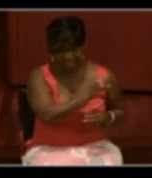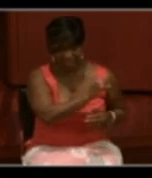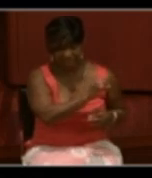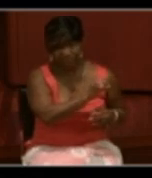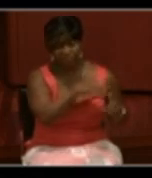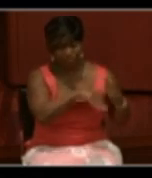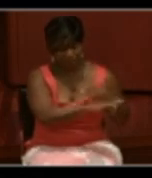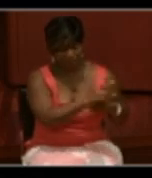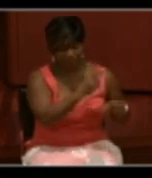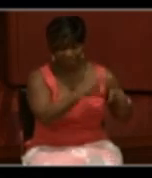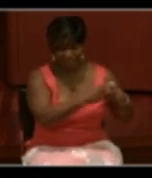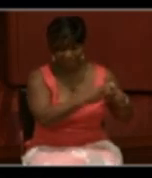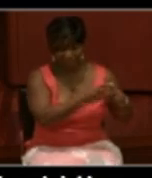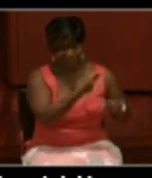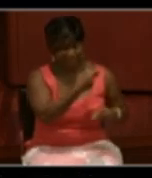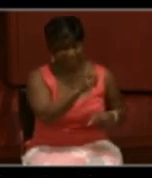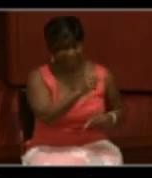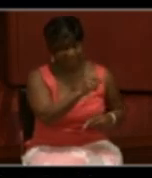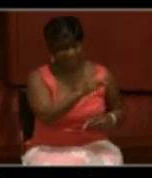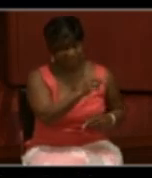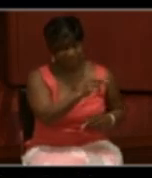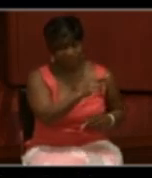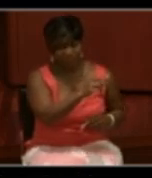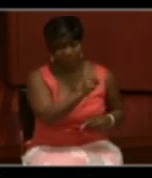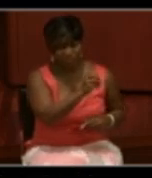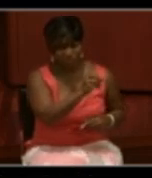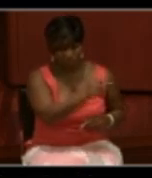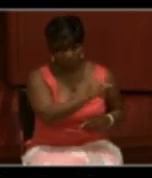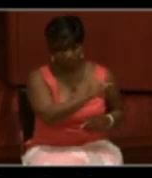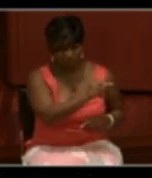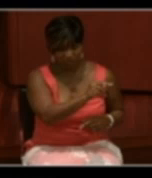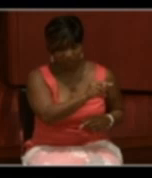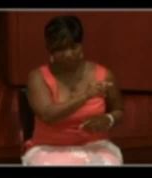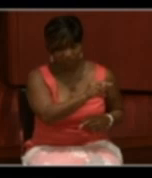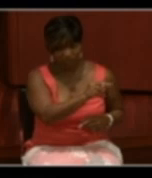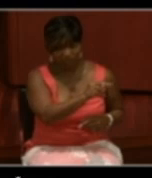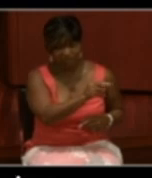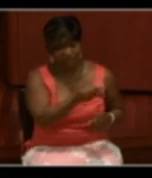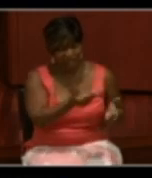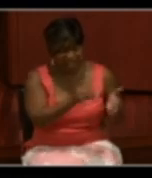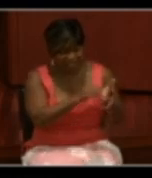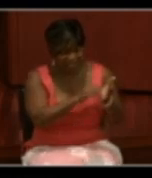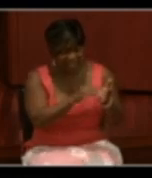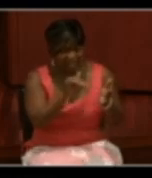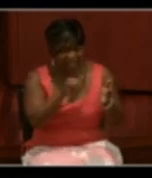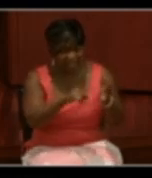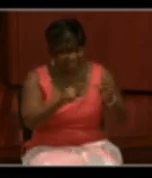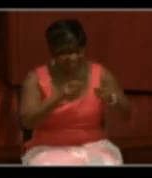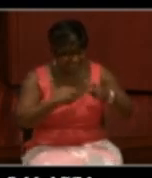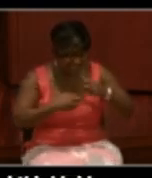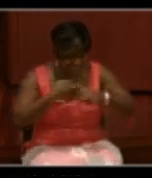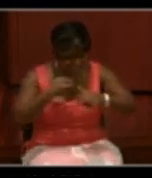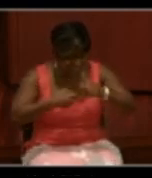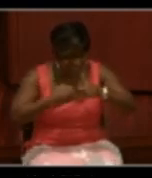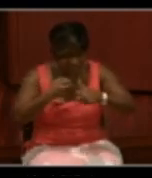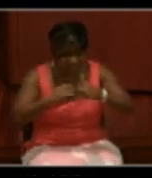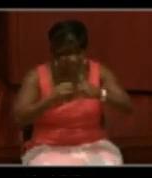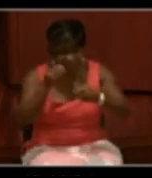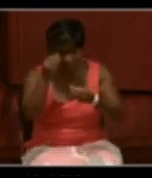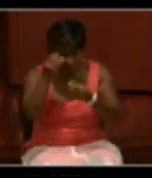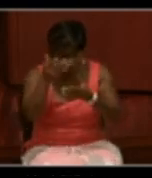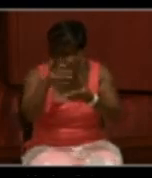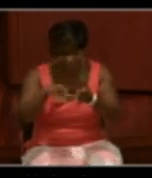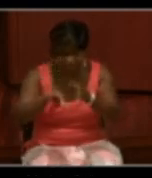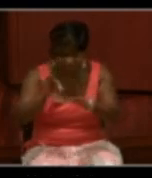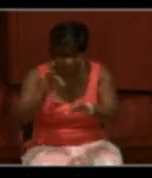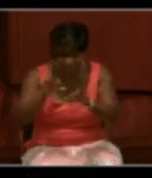as Henderson, Eliza Henderson, which again is oftentimes a very difficult piece of information to find when